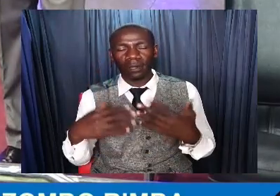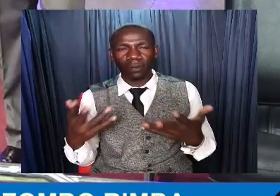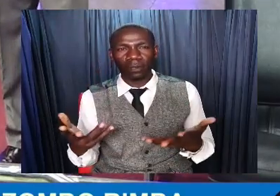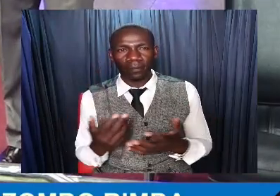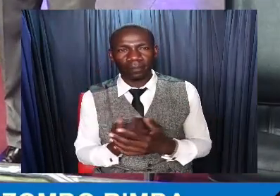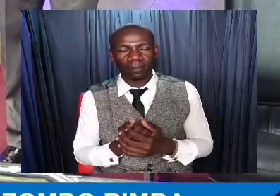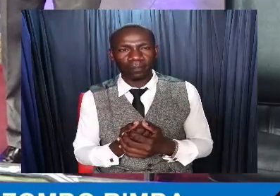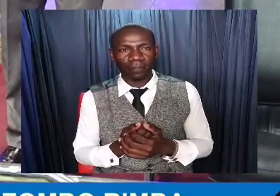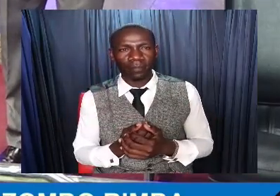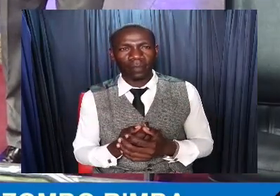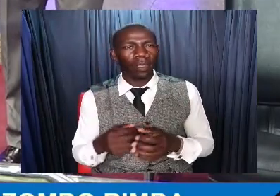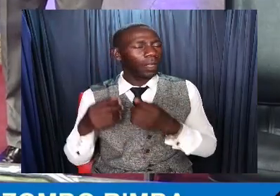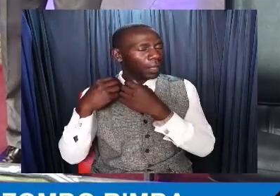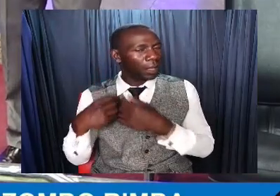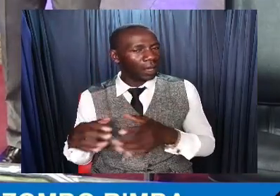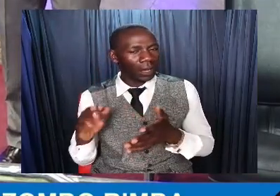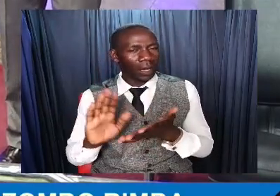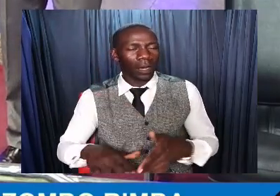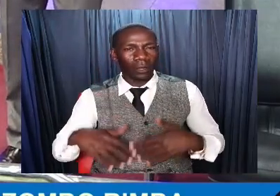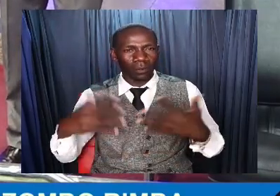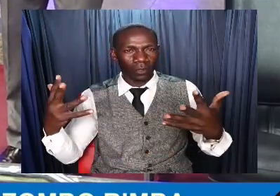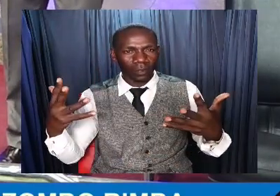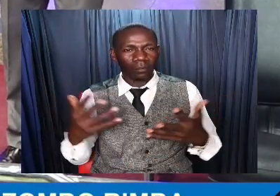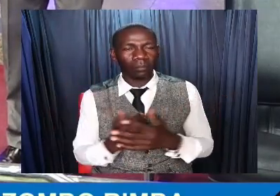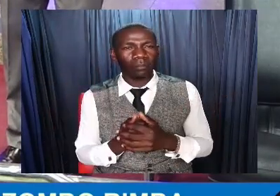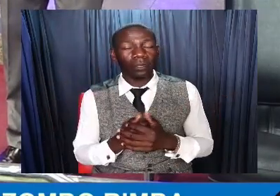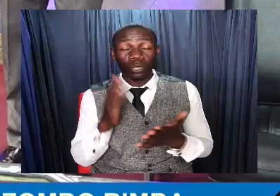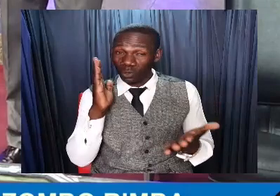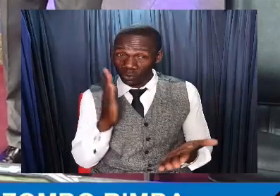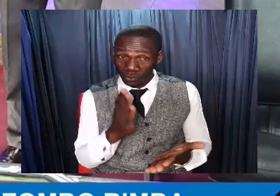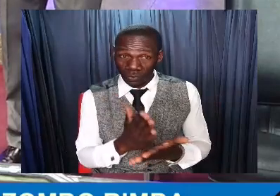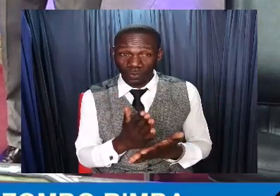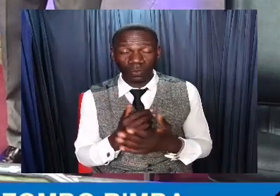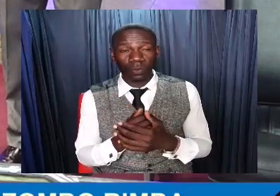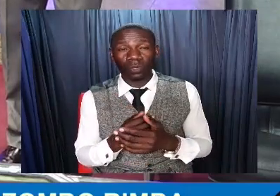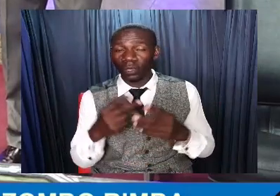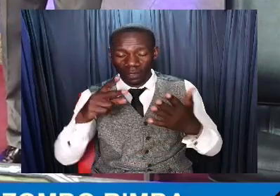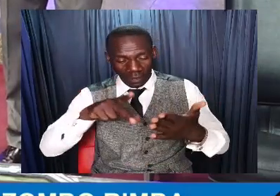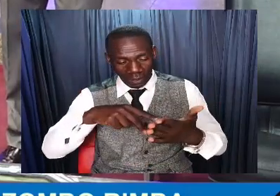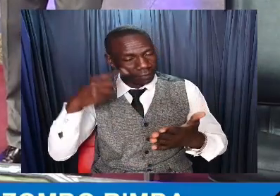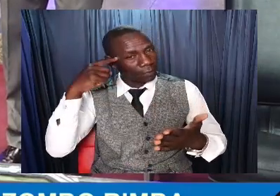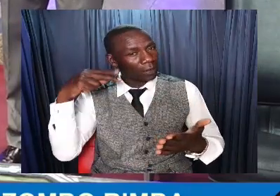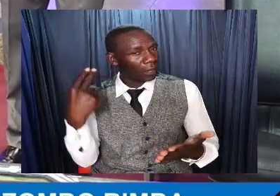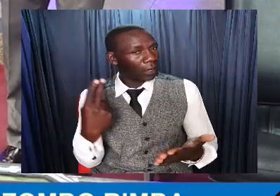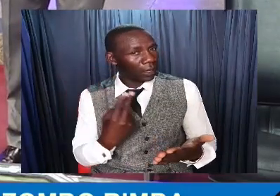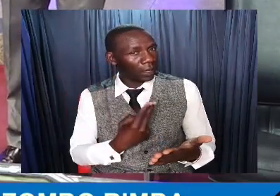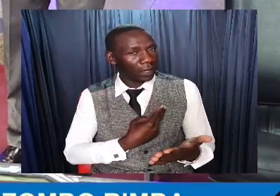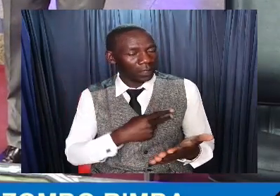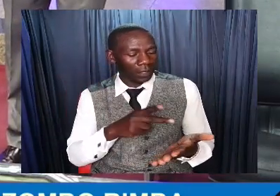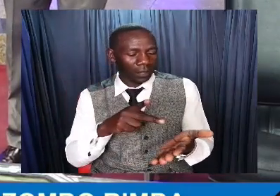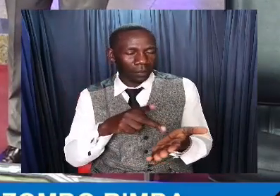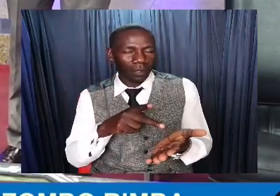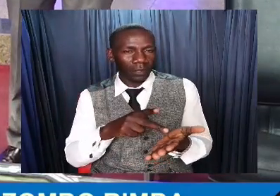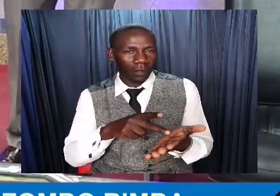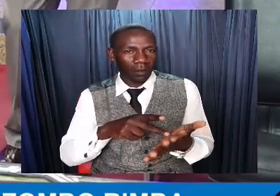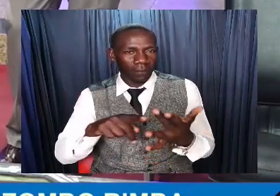Hallelujah. Hallelujah. Hallelujah. Hallelujah. Kabisa. Indeed. Tusome. Read for us. Waraka wa